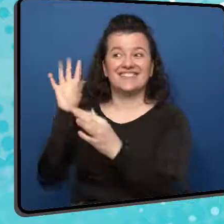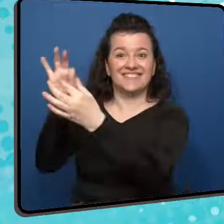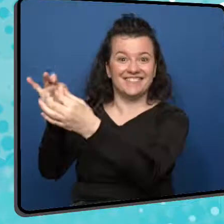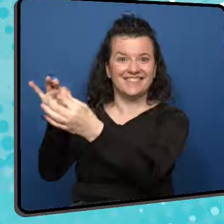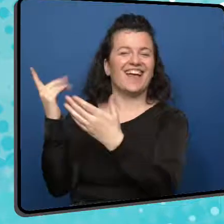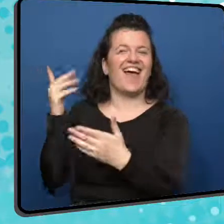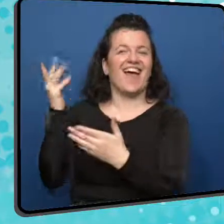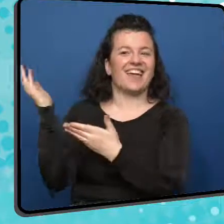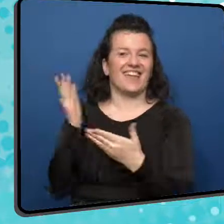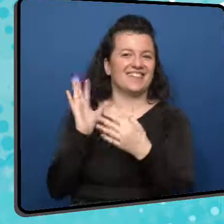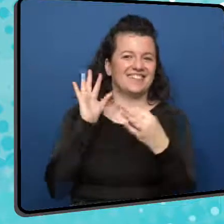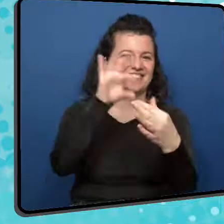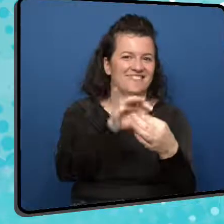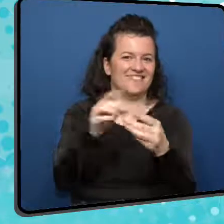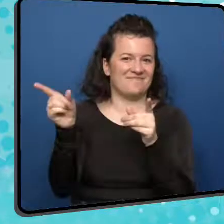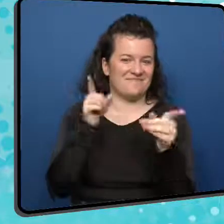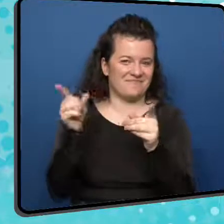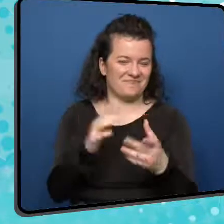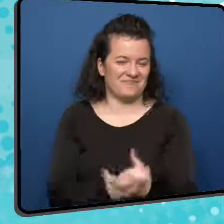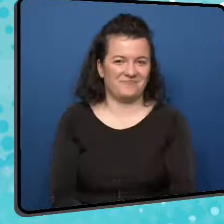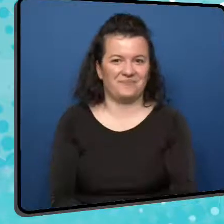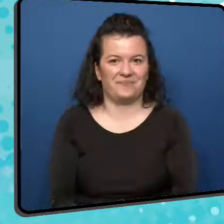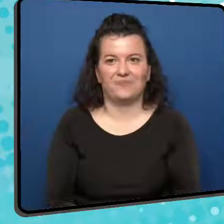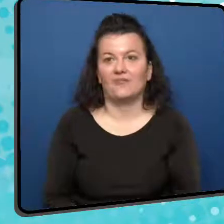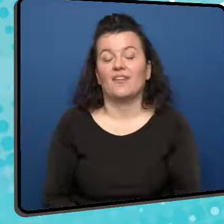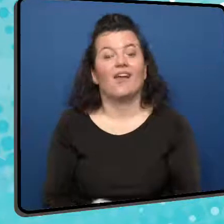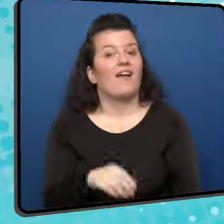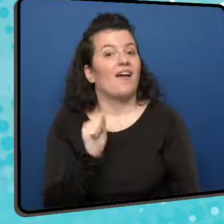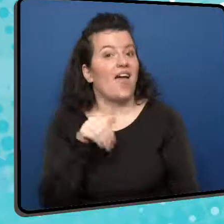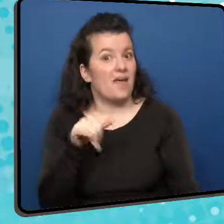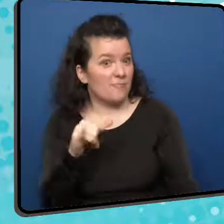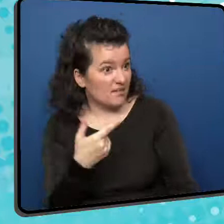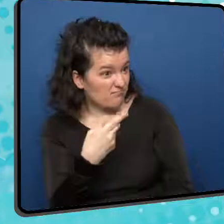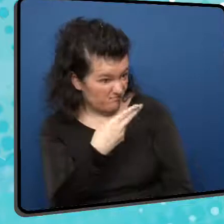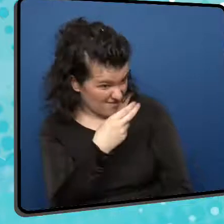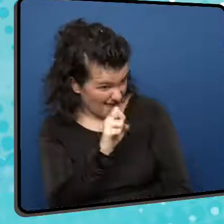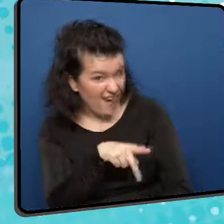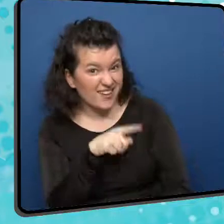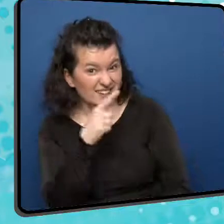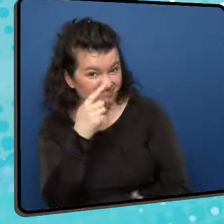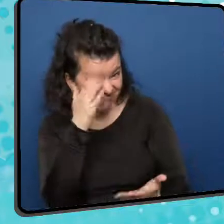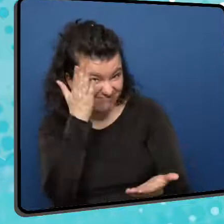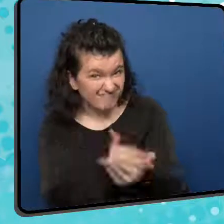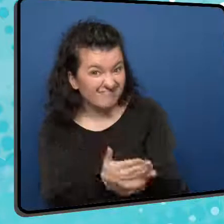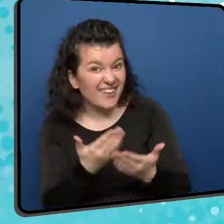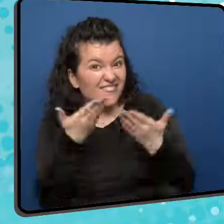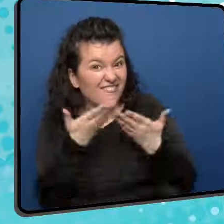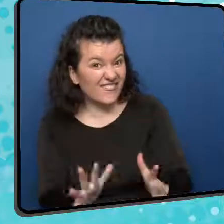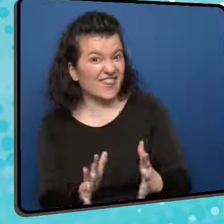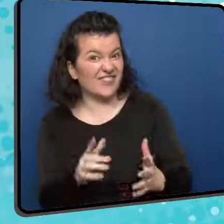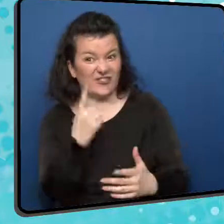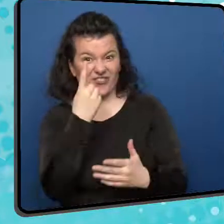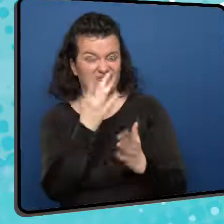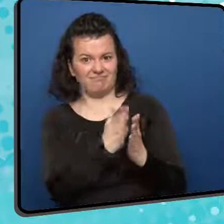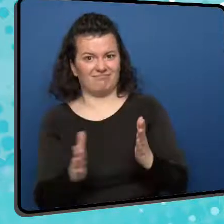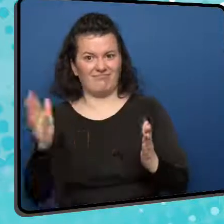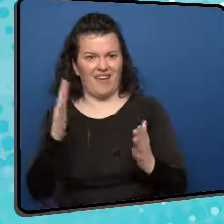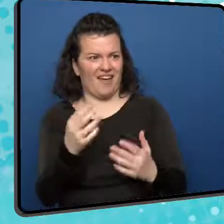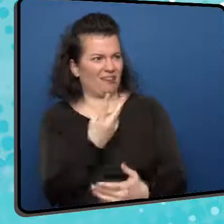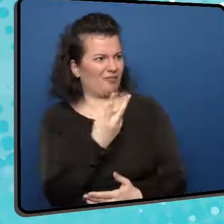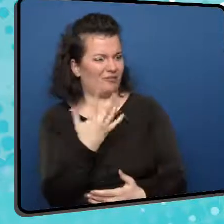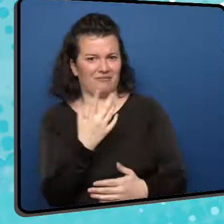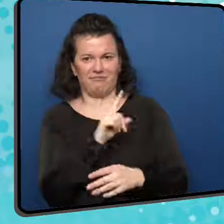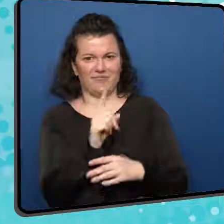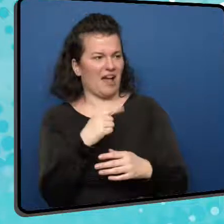And so, Henk, can you believe it's the end of our first episode already? I don't even know where 25 minutes of my life go anymore when